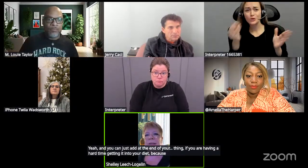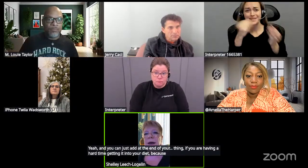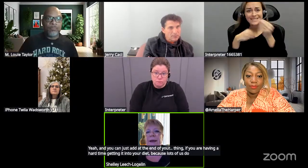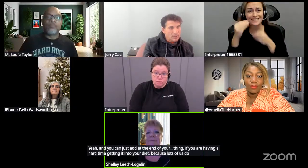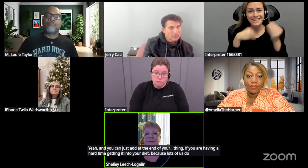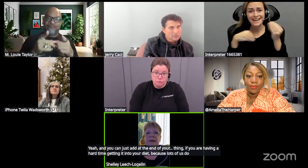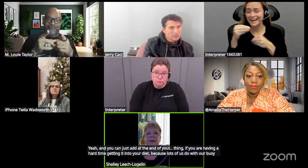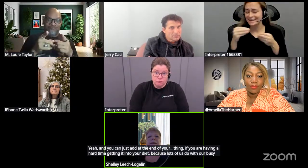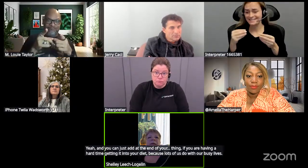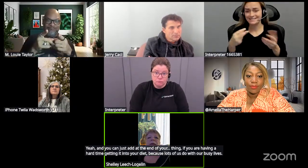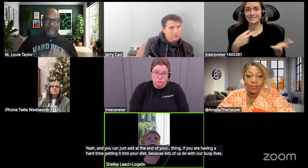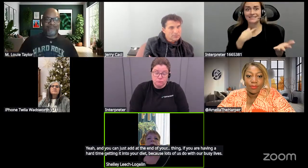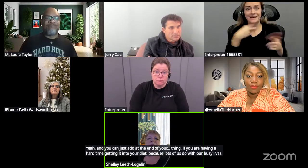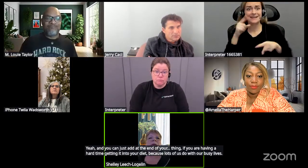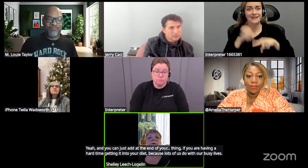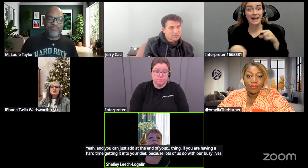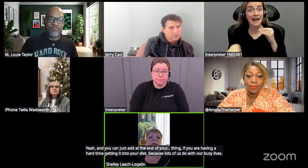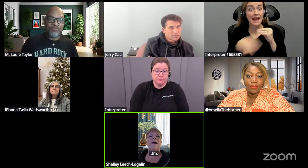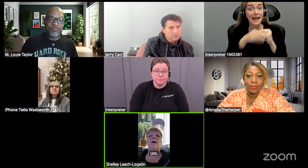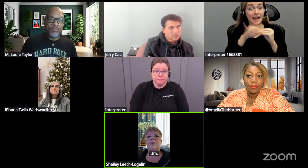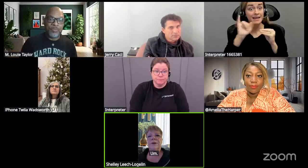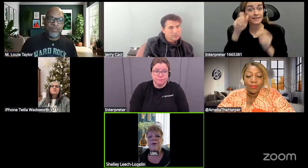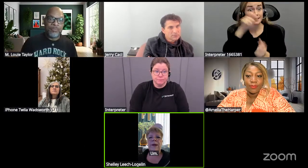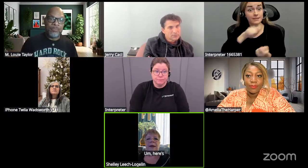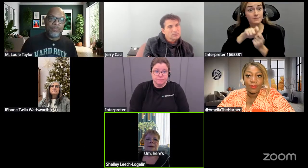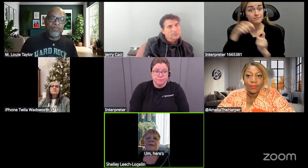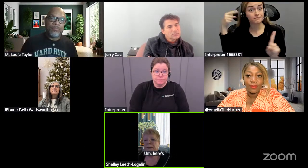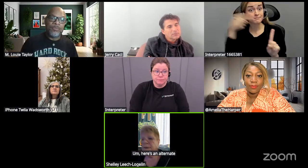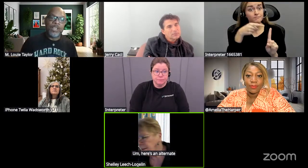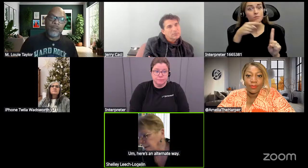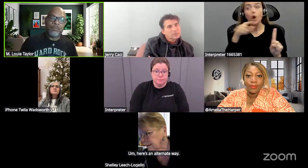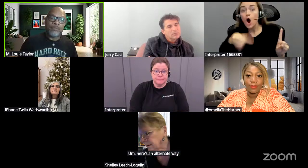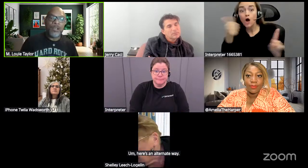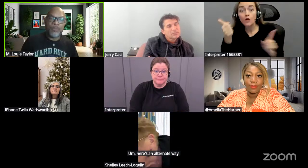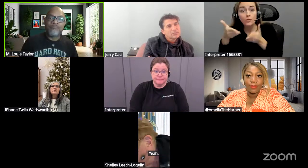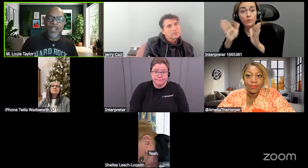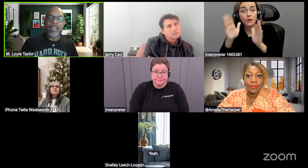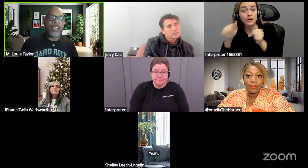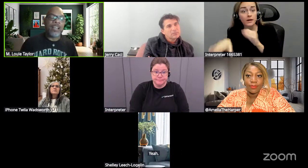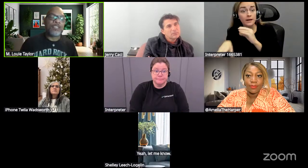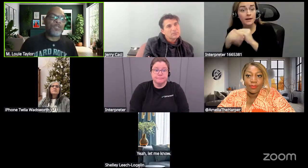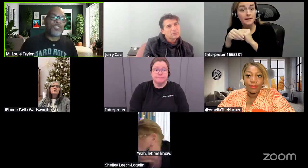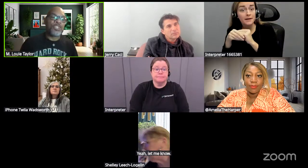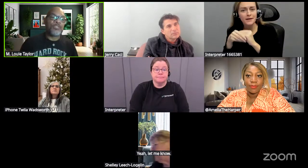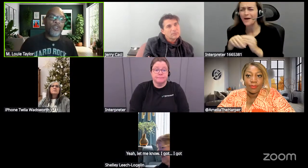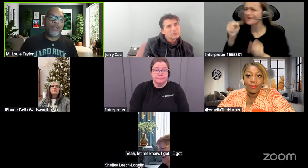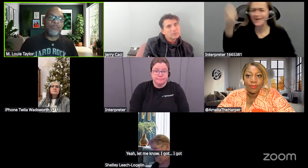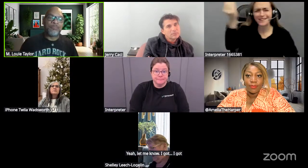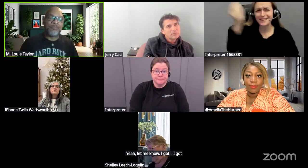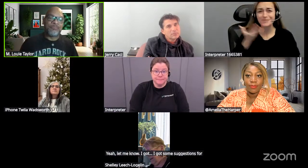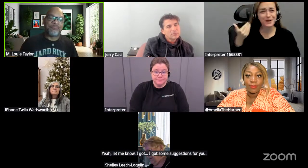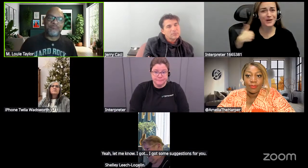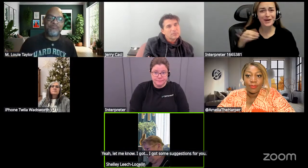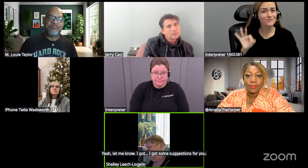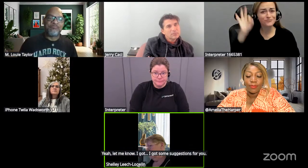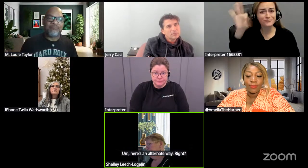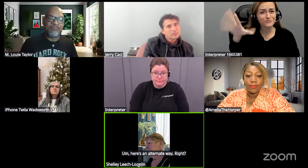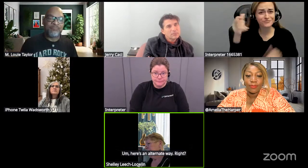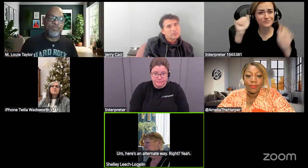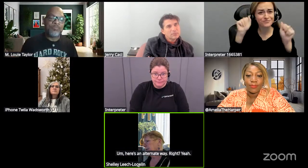busy lives. Here's an alternate way. Yeah, let me know. I got some Right? suggestions for you.